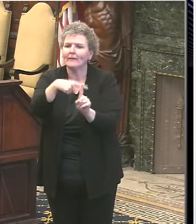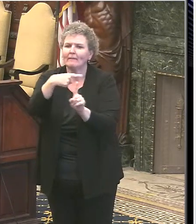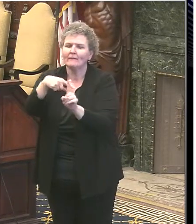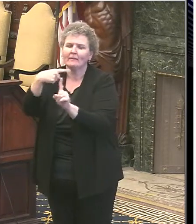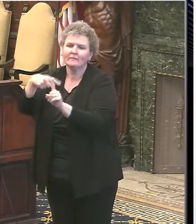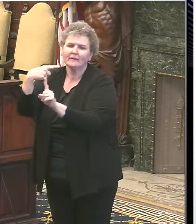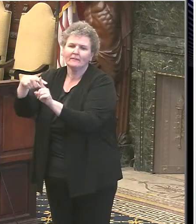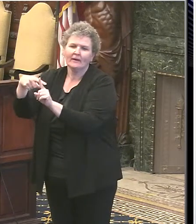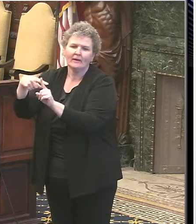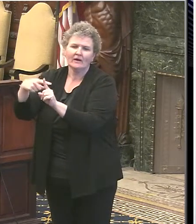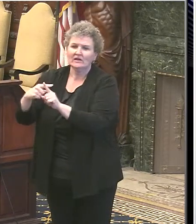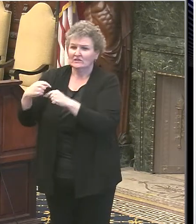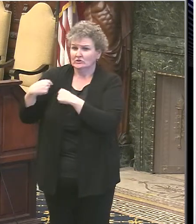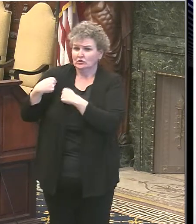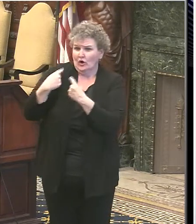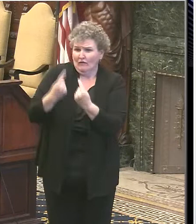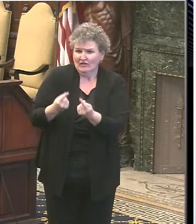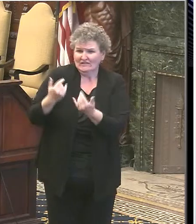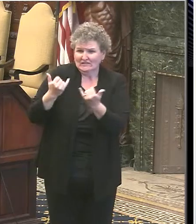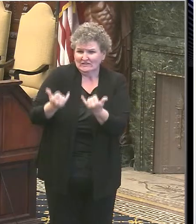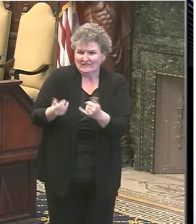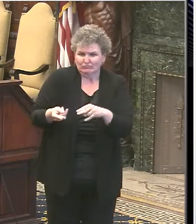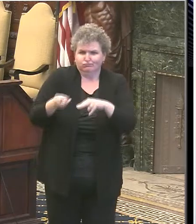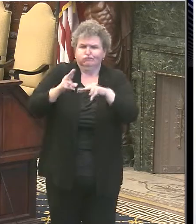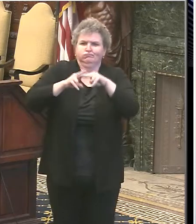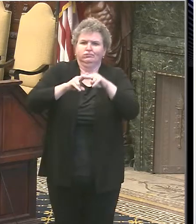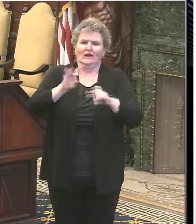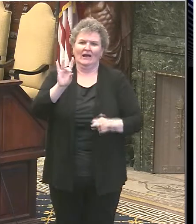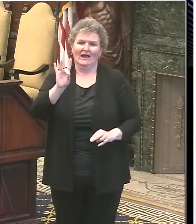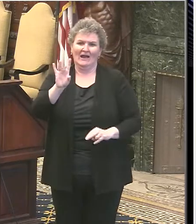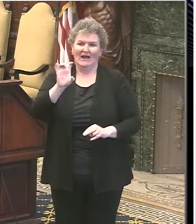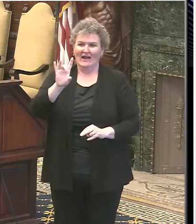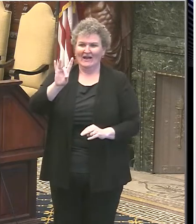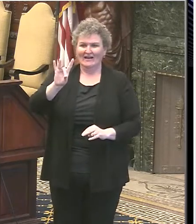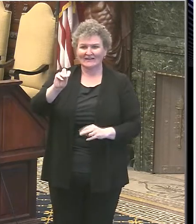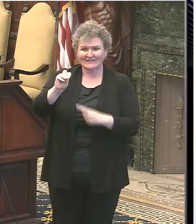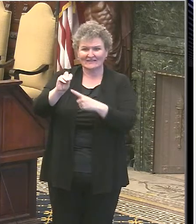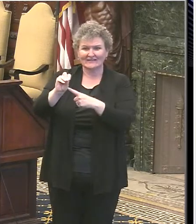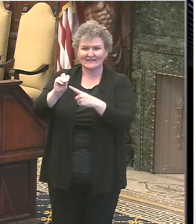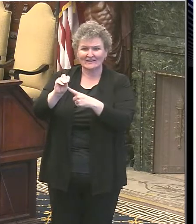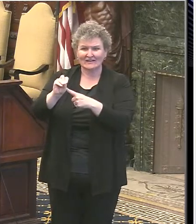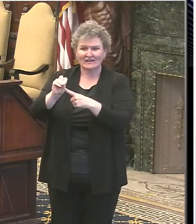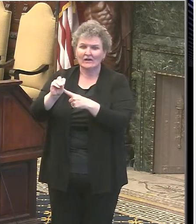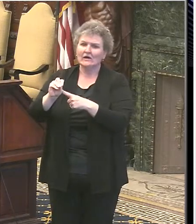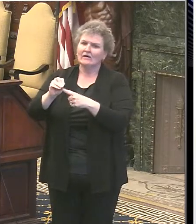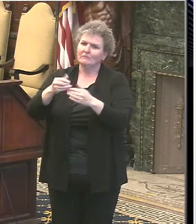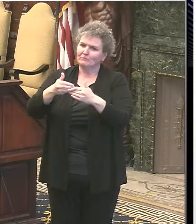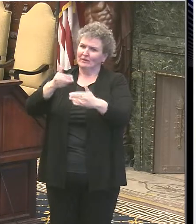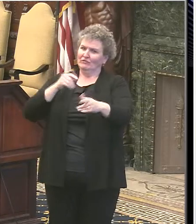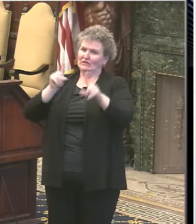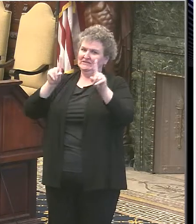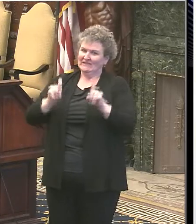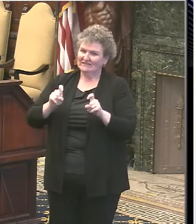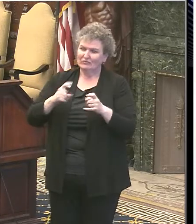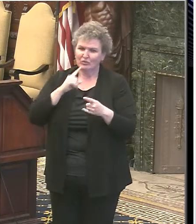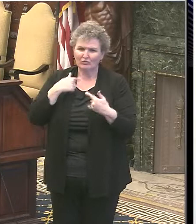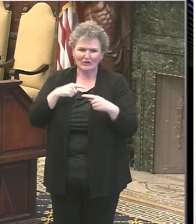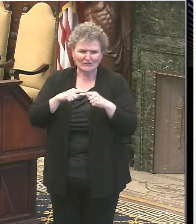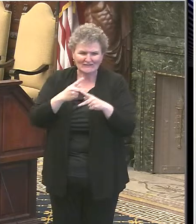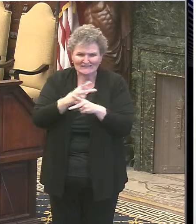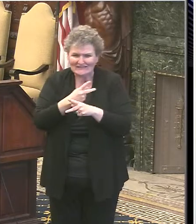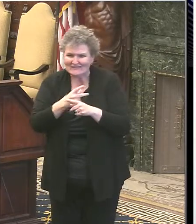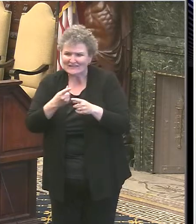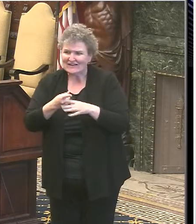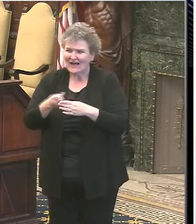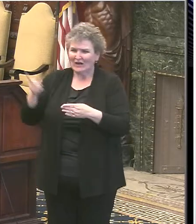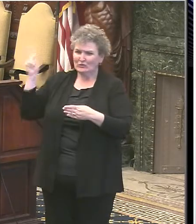so far, that's a decrease from the 888 cases per day the week before, but those numbers are still, for last week, are likely to